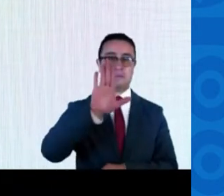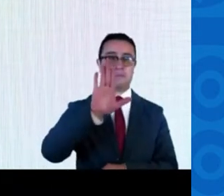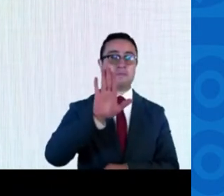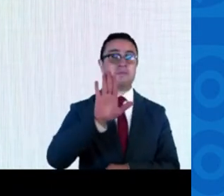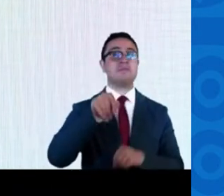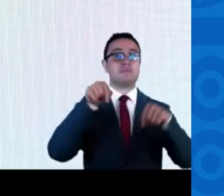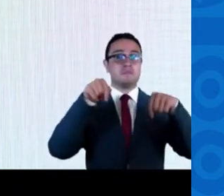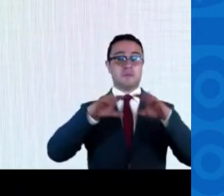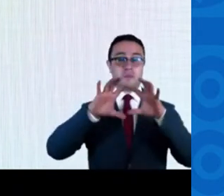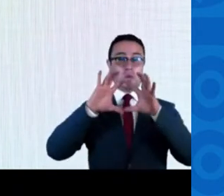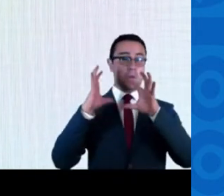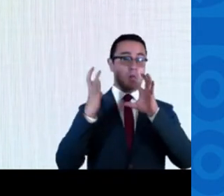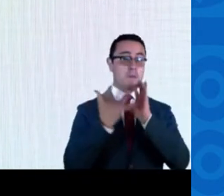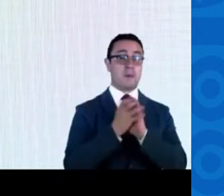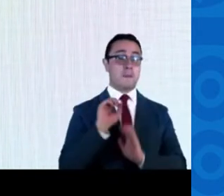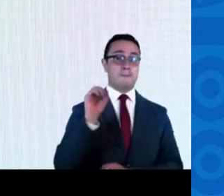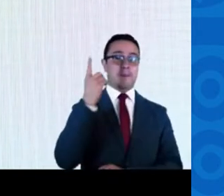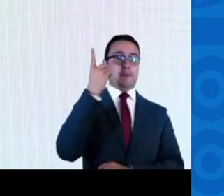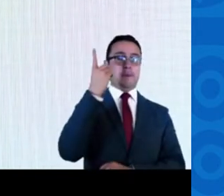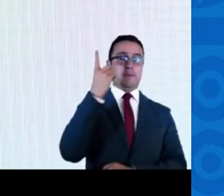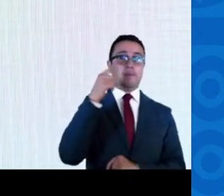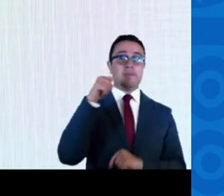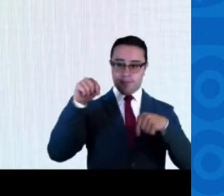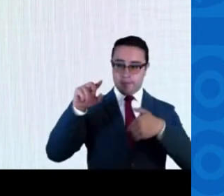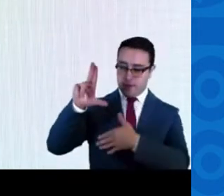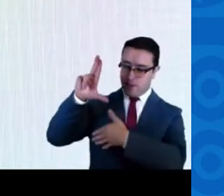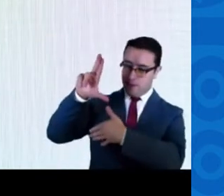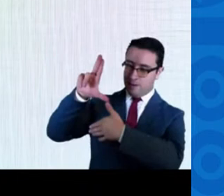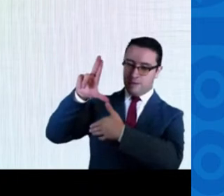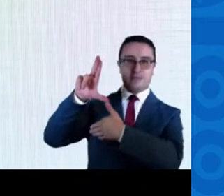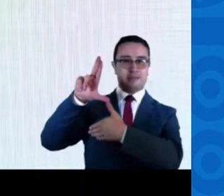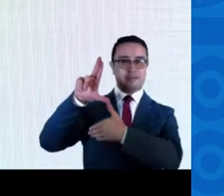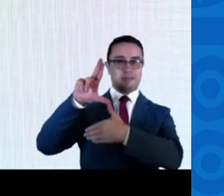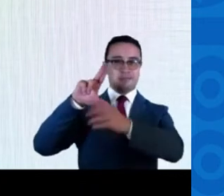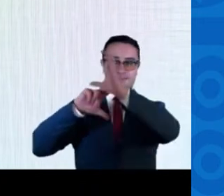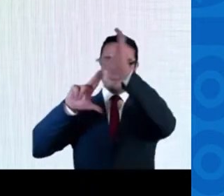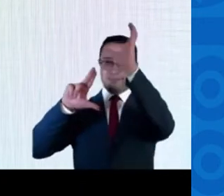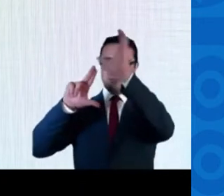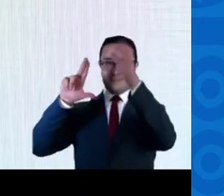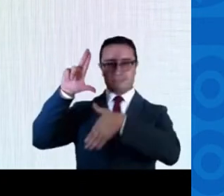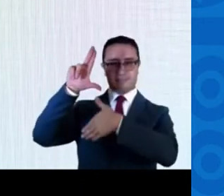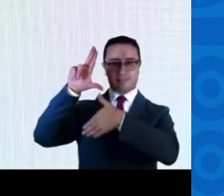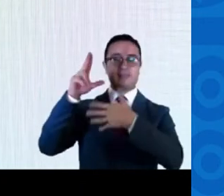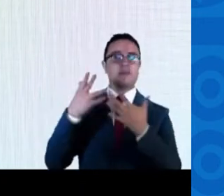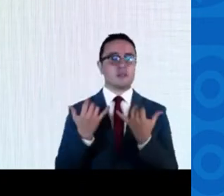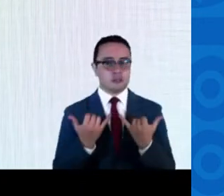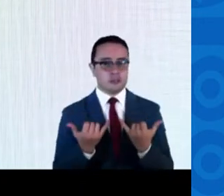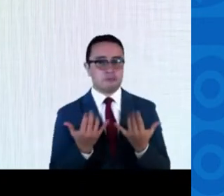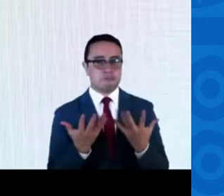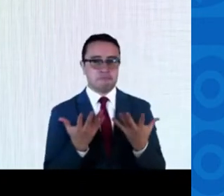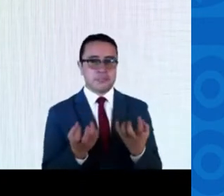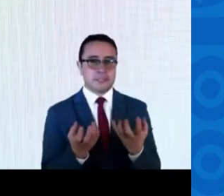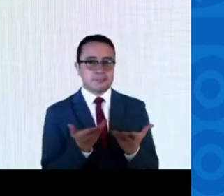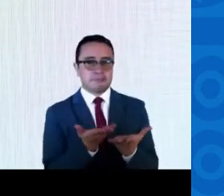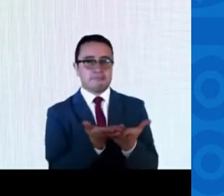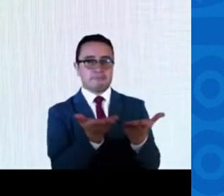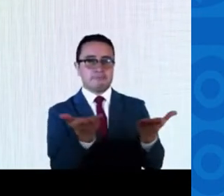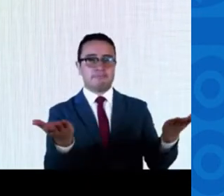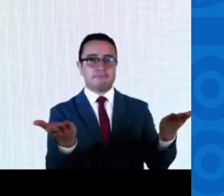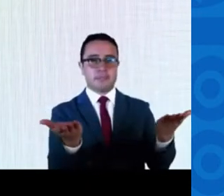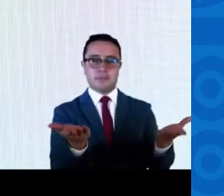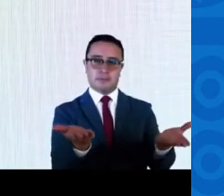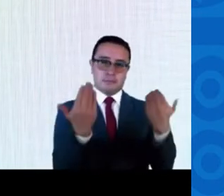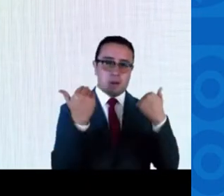second regional hub of the World Food Program in the world, and as a region, Latin America and the